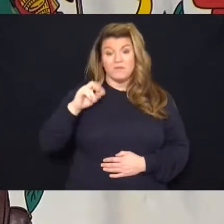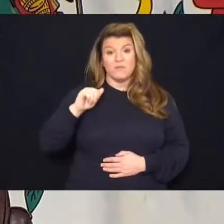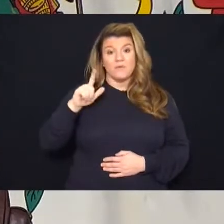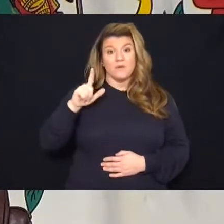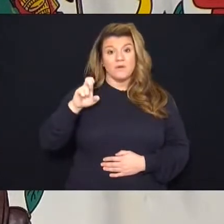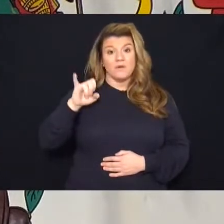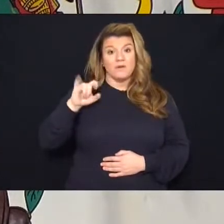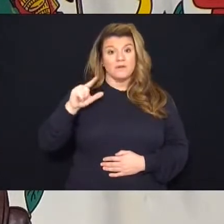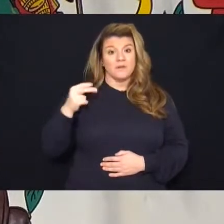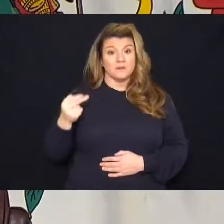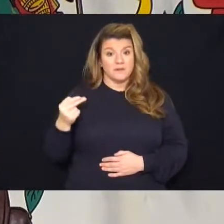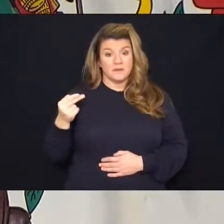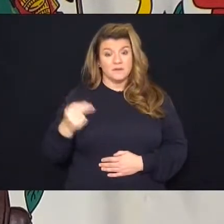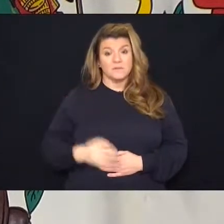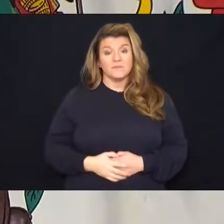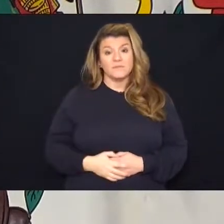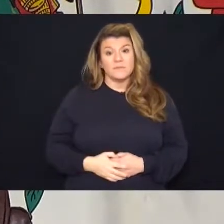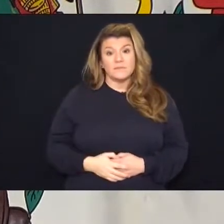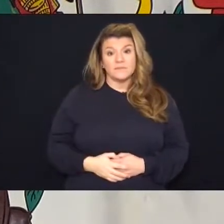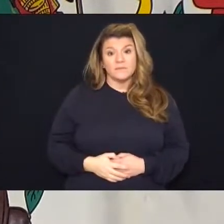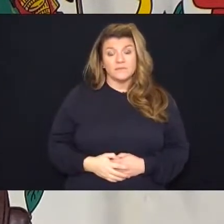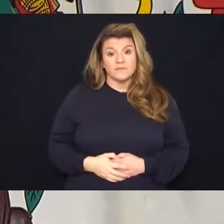County.